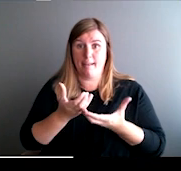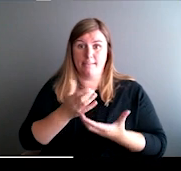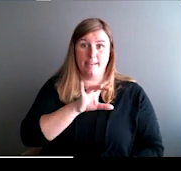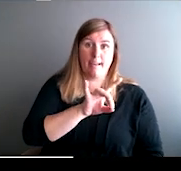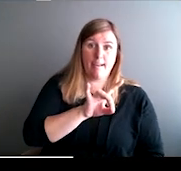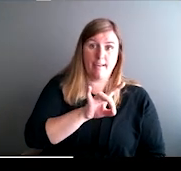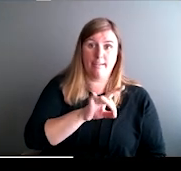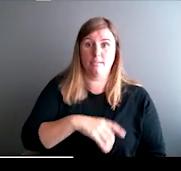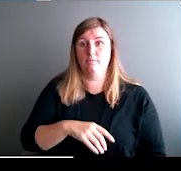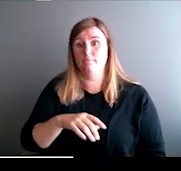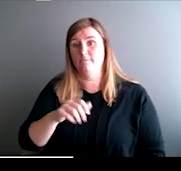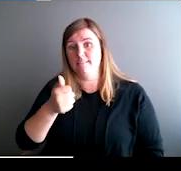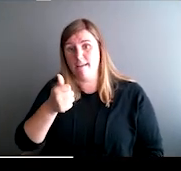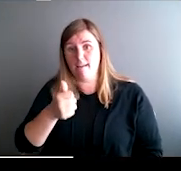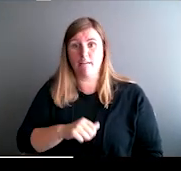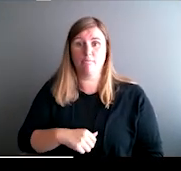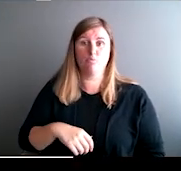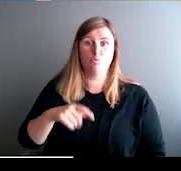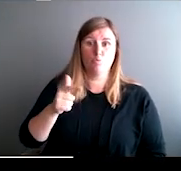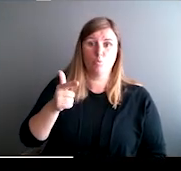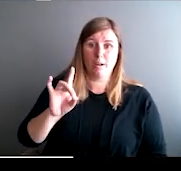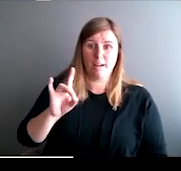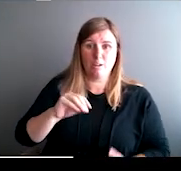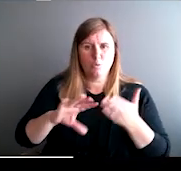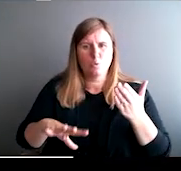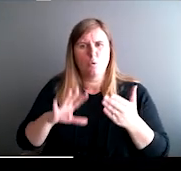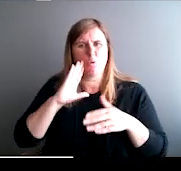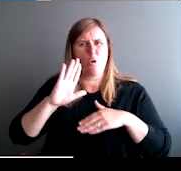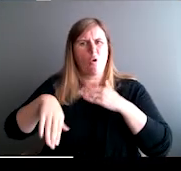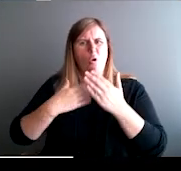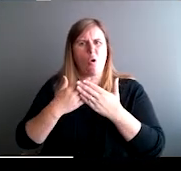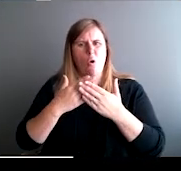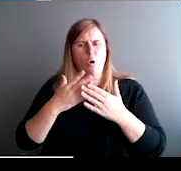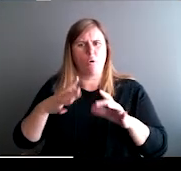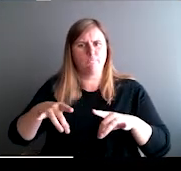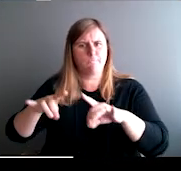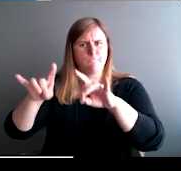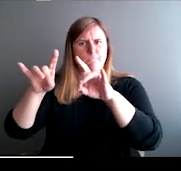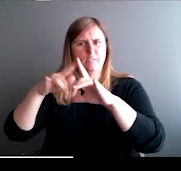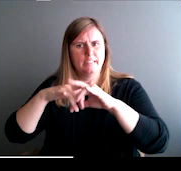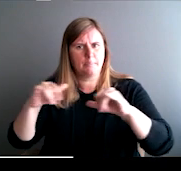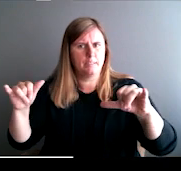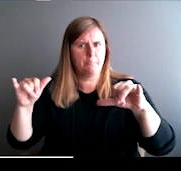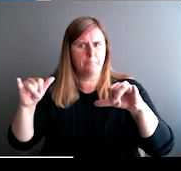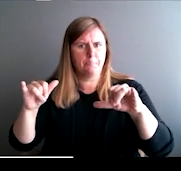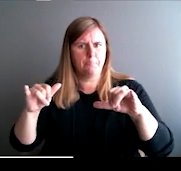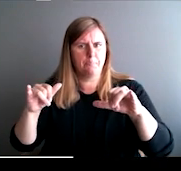or 28 students, that they're all going to acquire skills at the same rate.